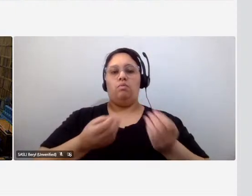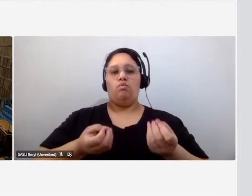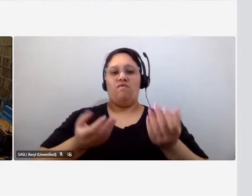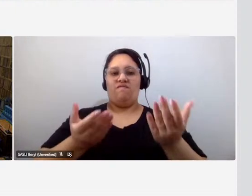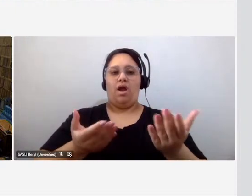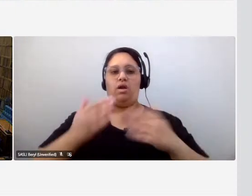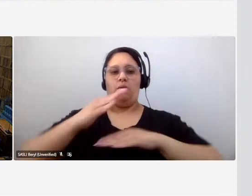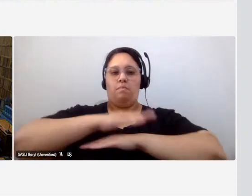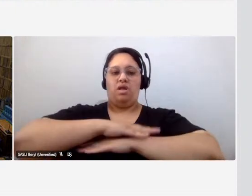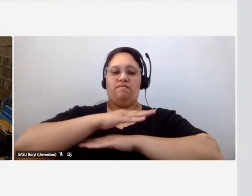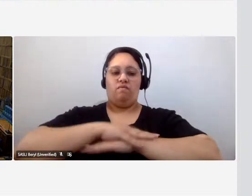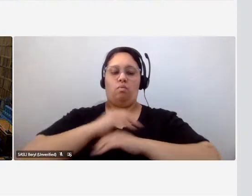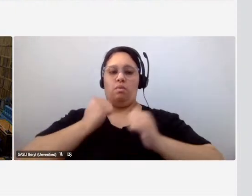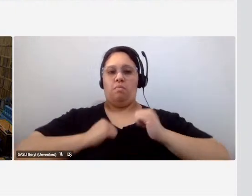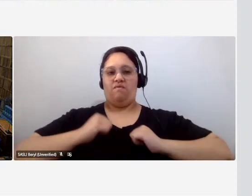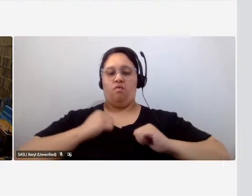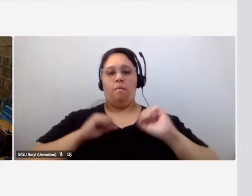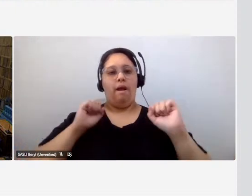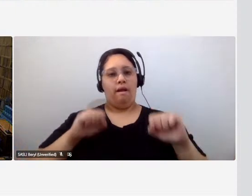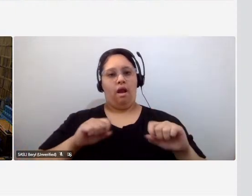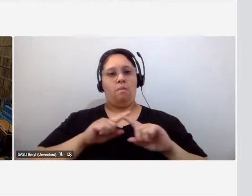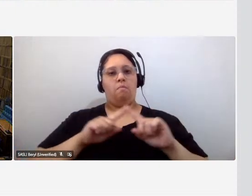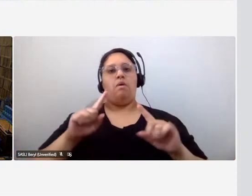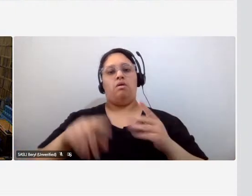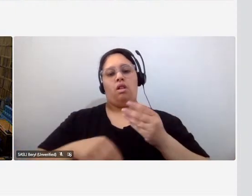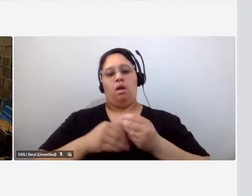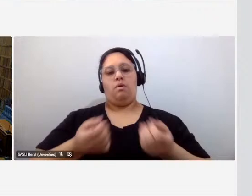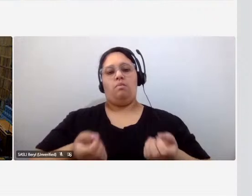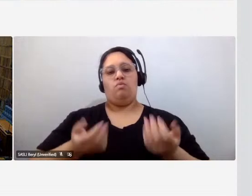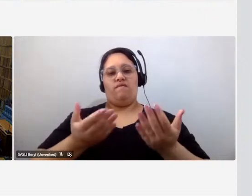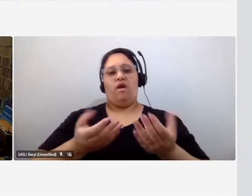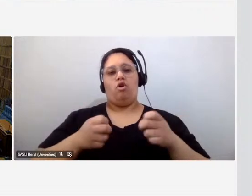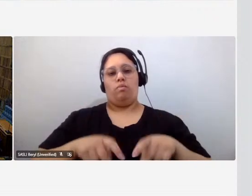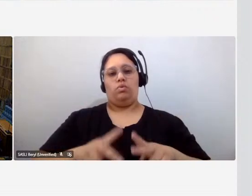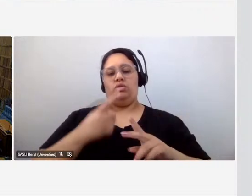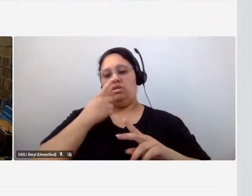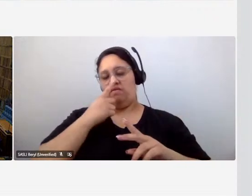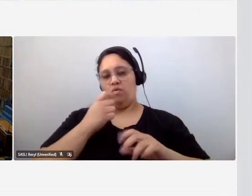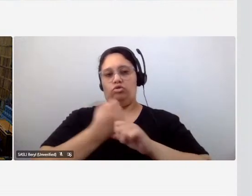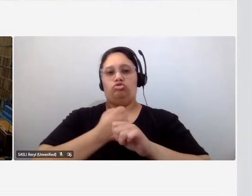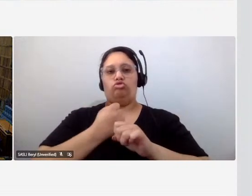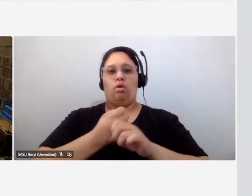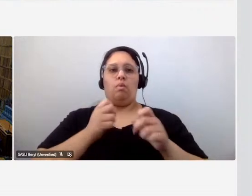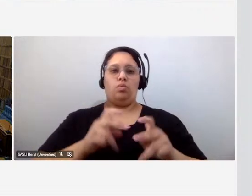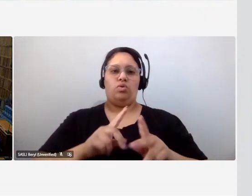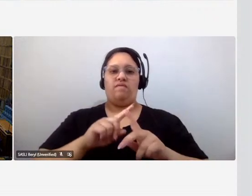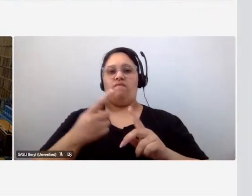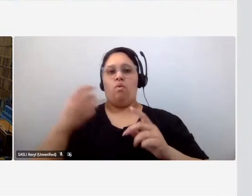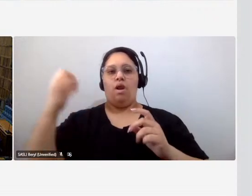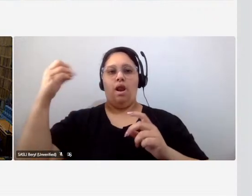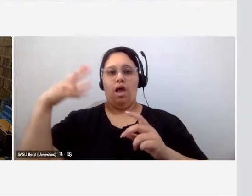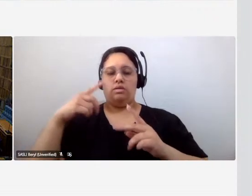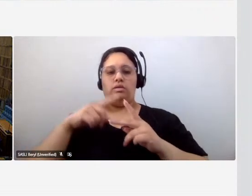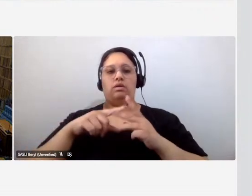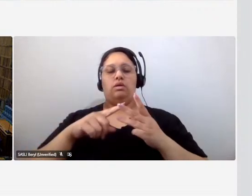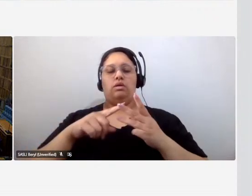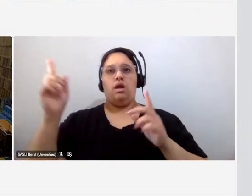a platform to perform, but it also provides opportunities for job opportunities for lighting,